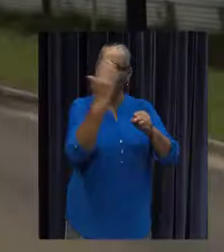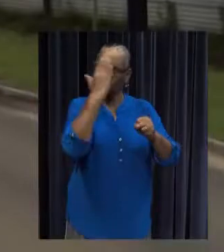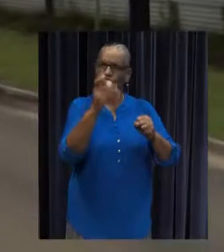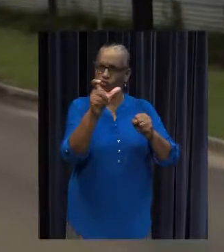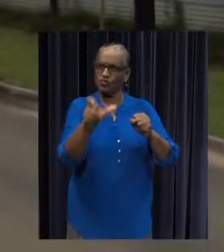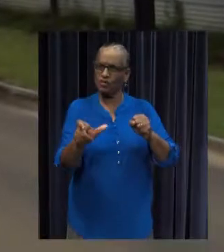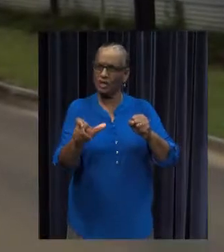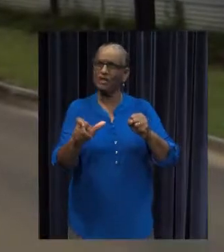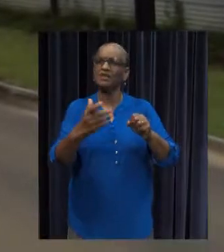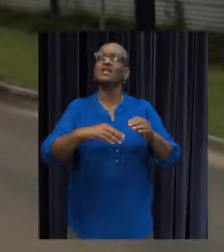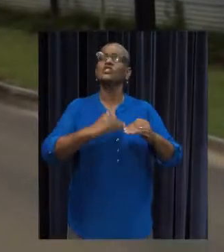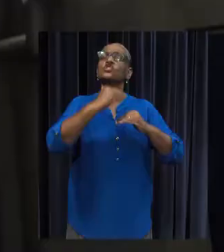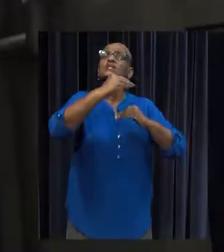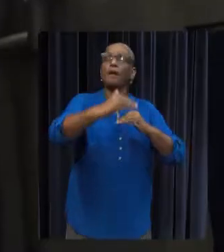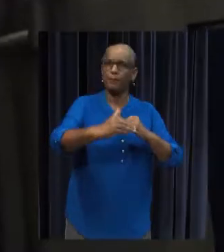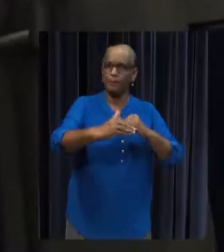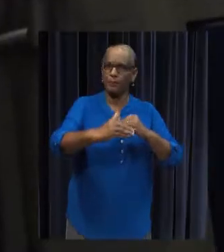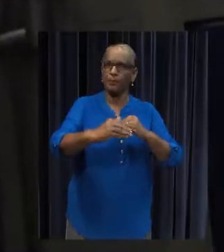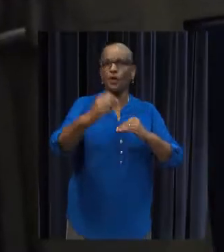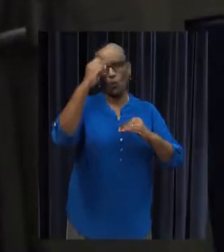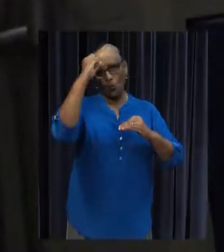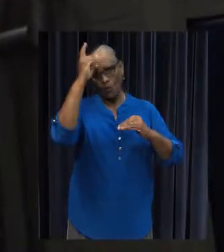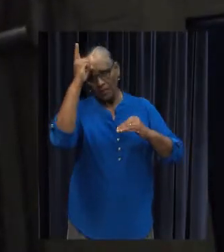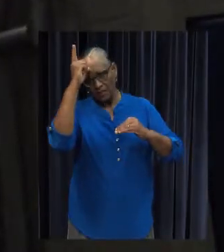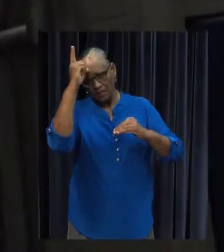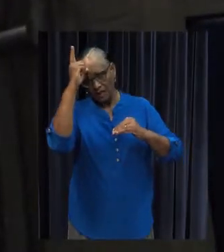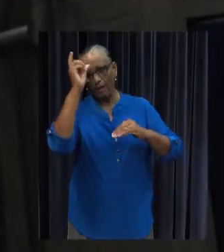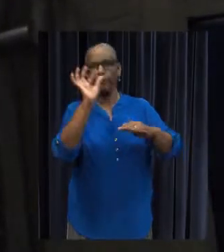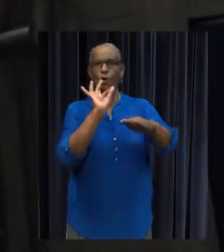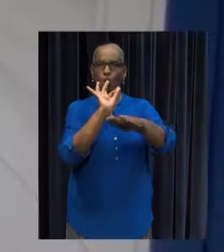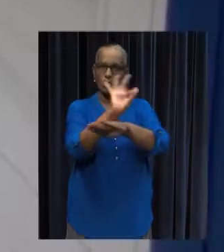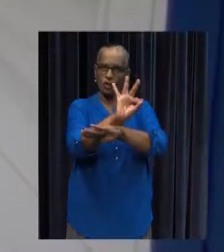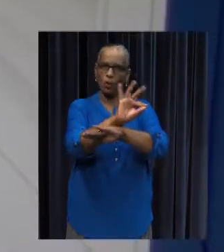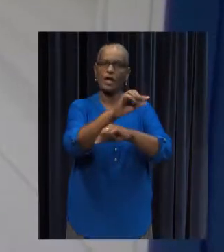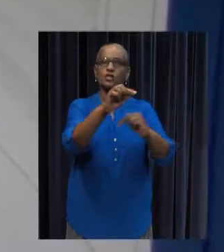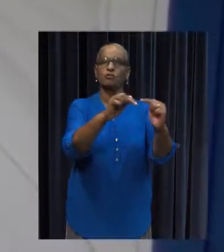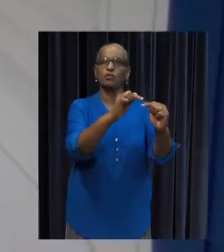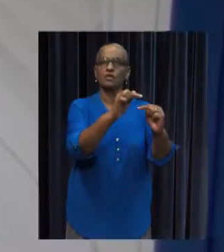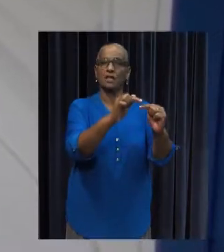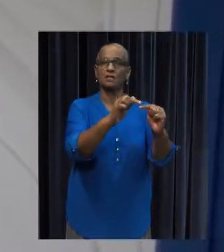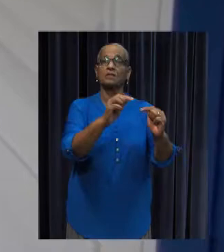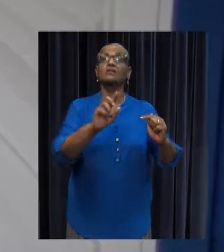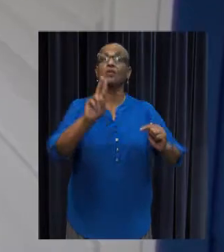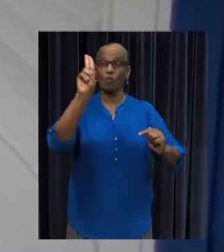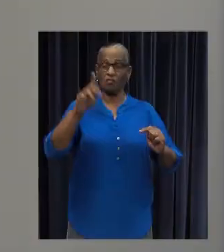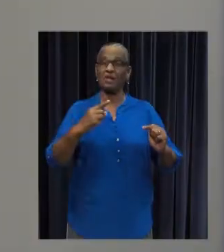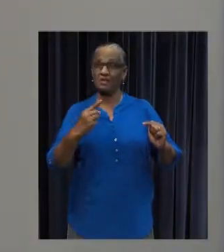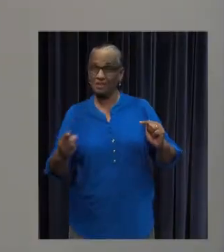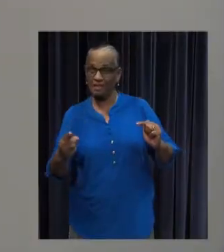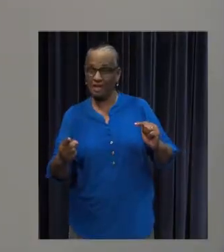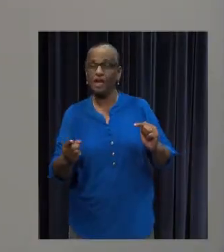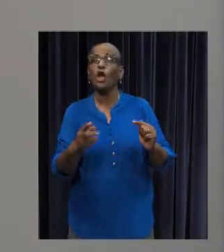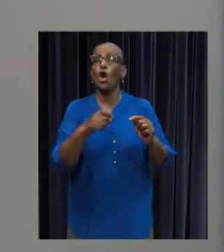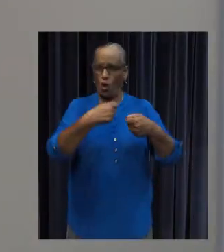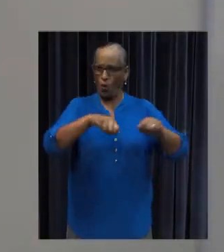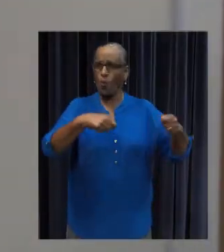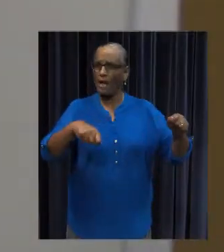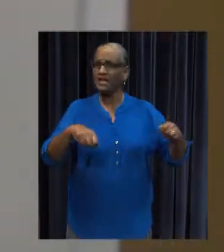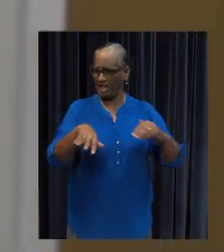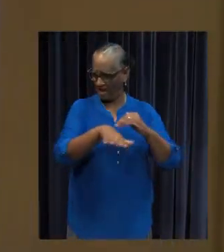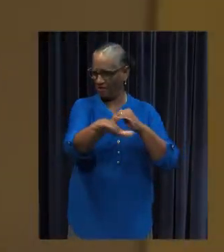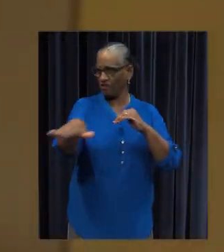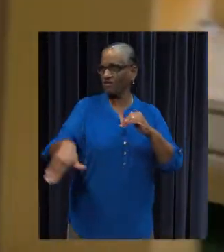academic education process. Minister Ufterad added that the quality of the complex should